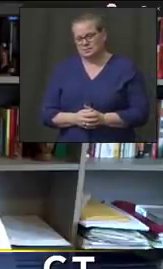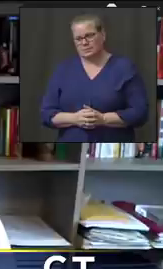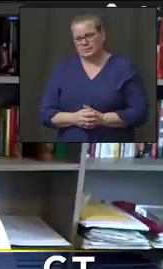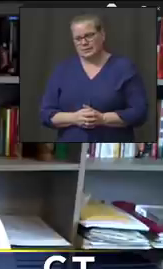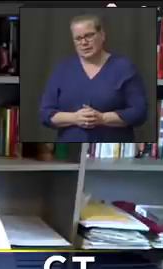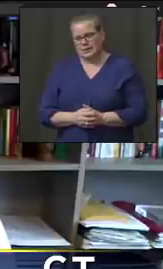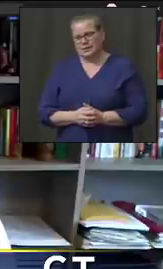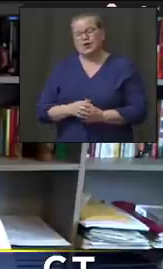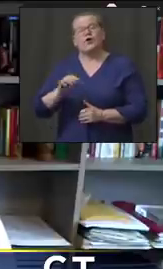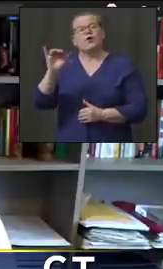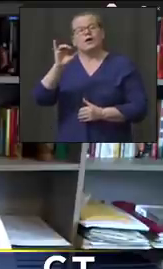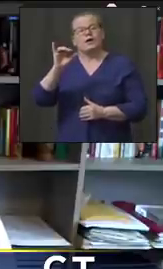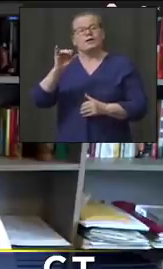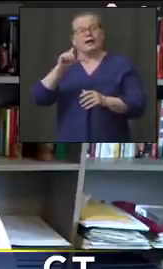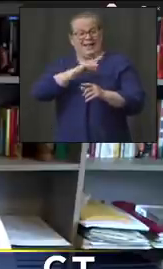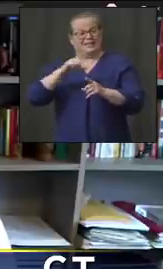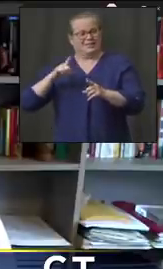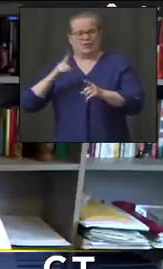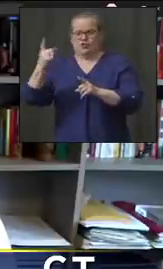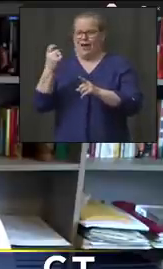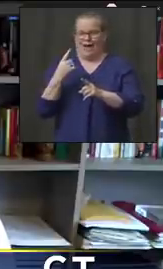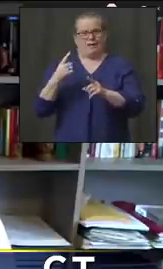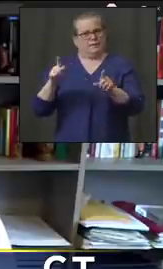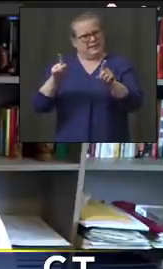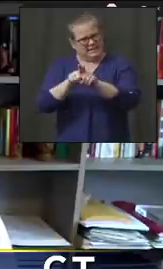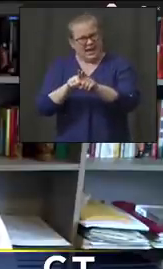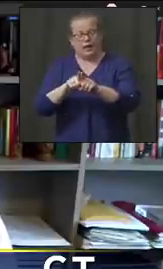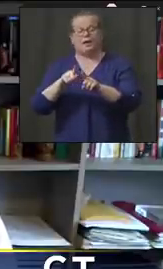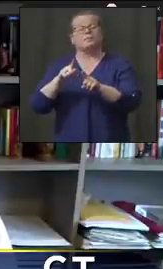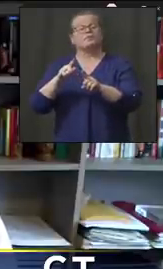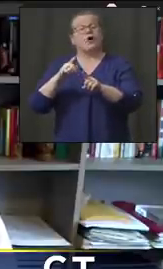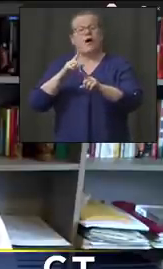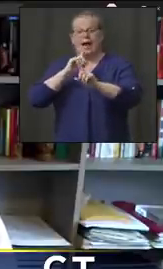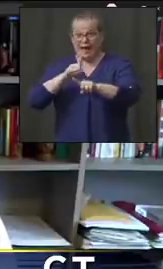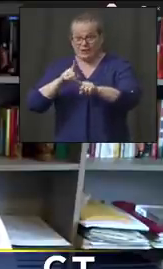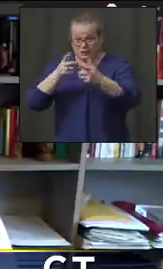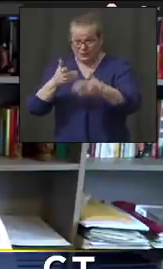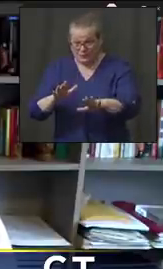So I'm just going to repeat that answer. So I think one of the